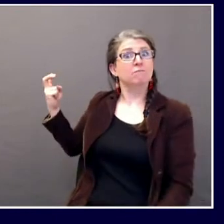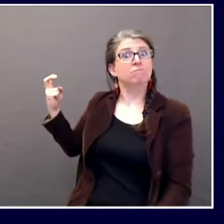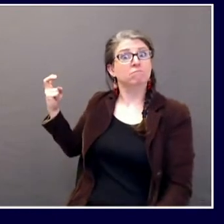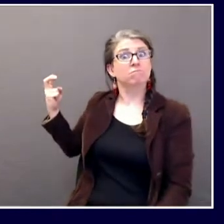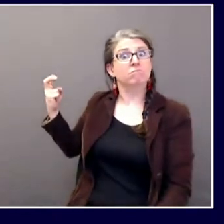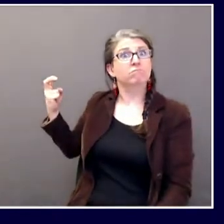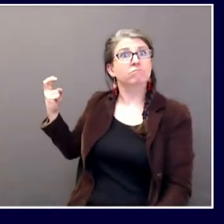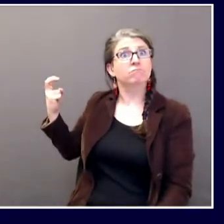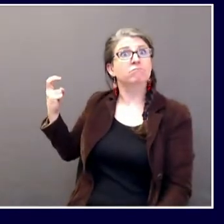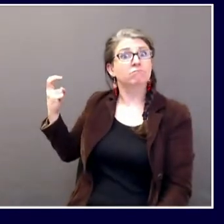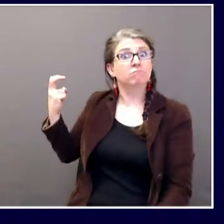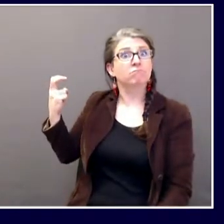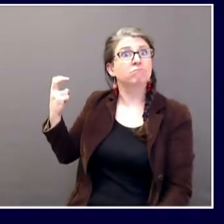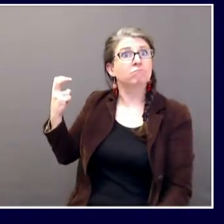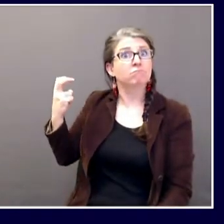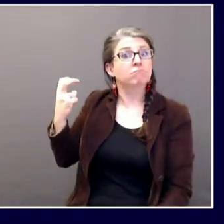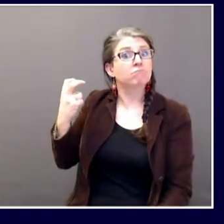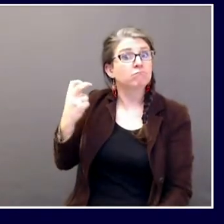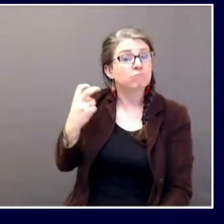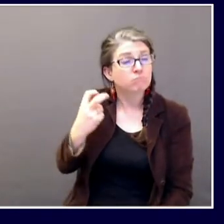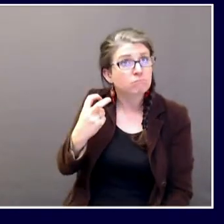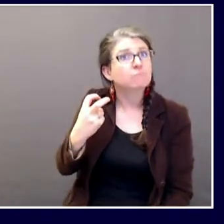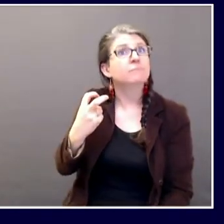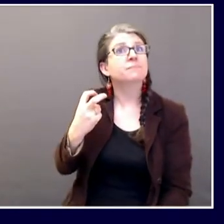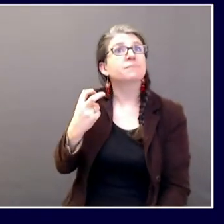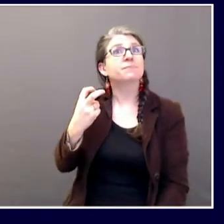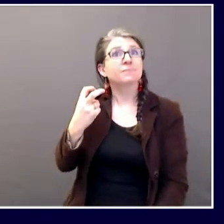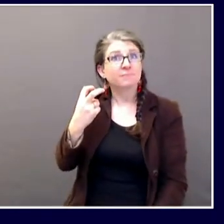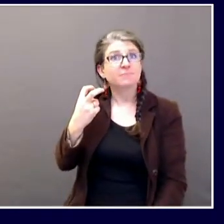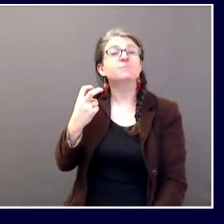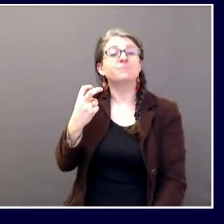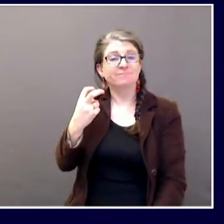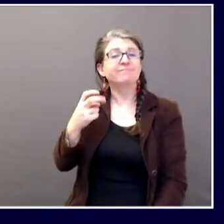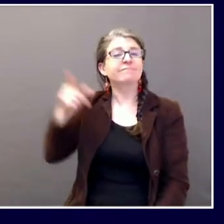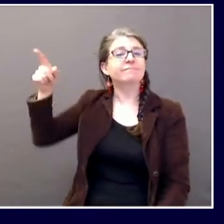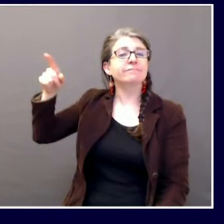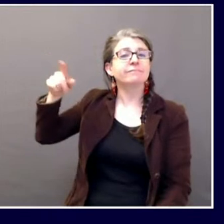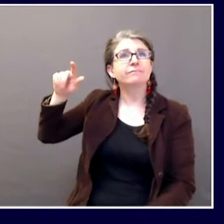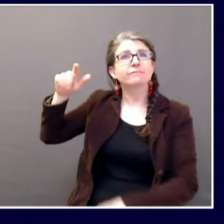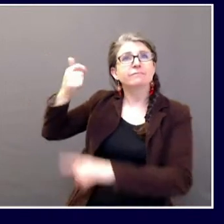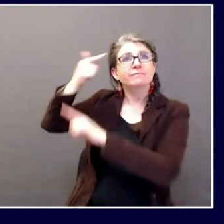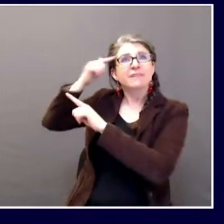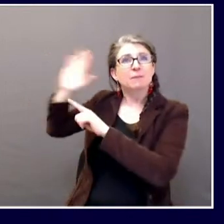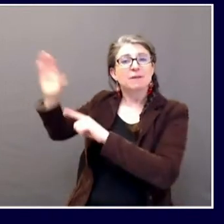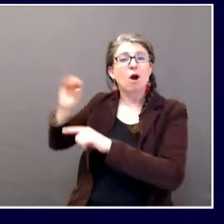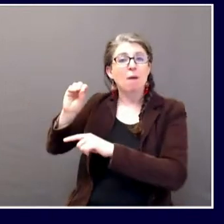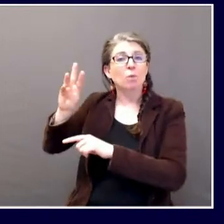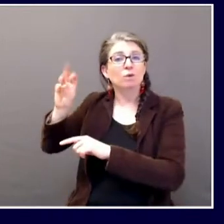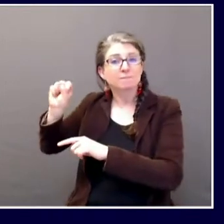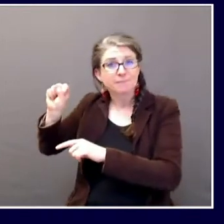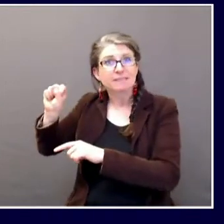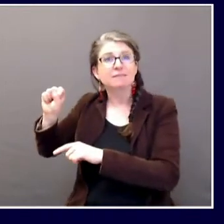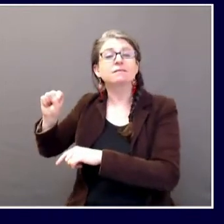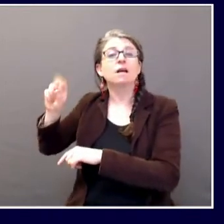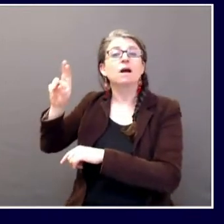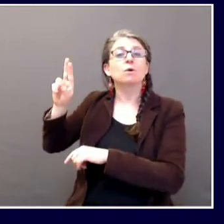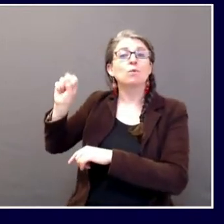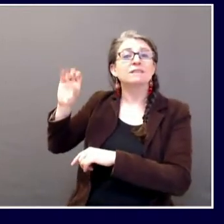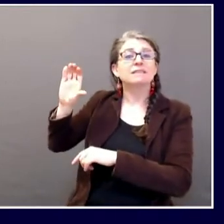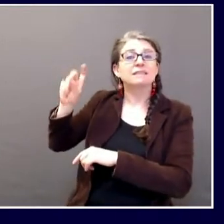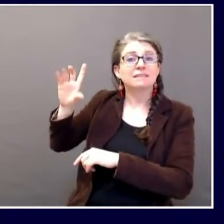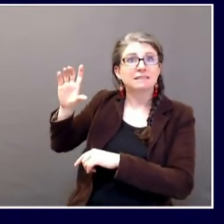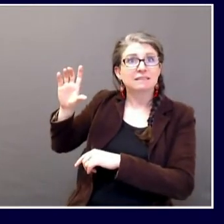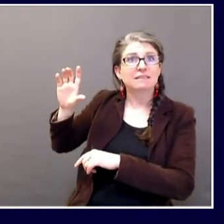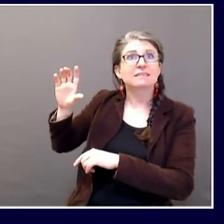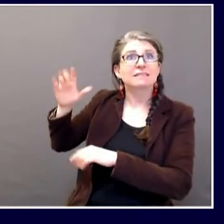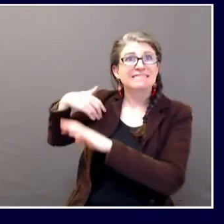also asked our colleagues at Operation Warp Speed and the US CDC what might happen in case one of